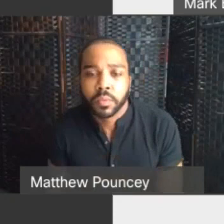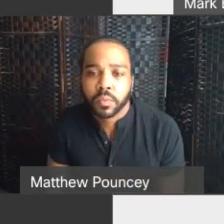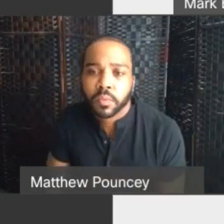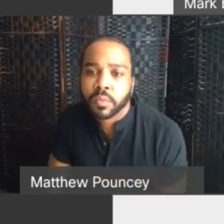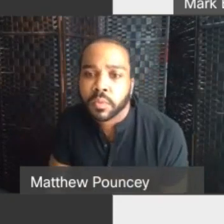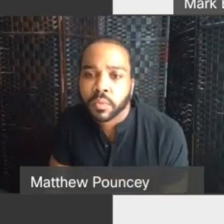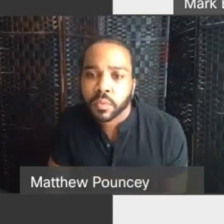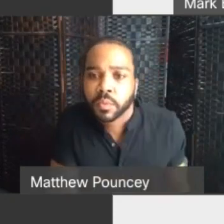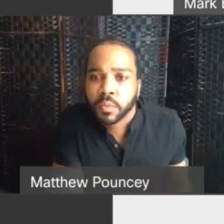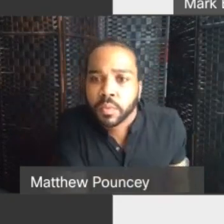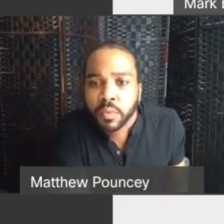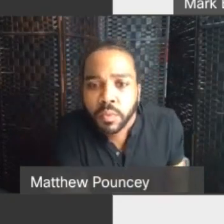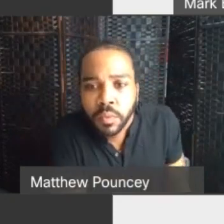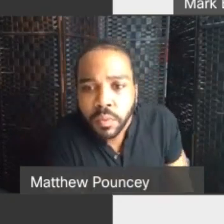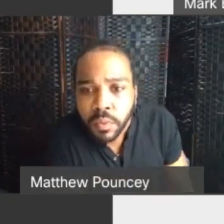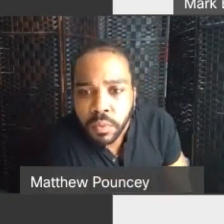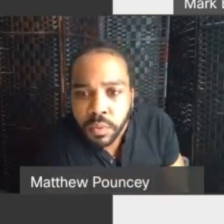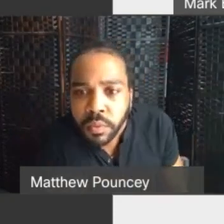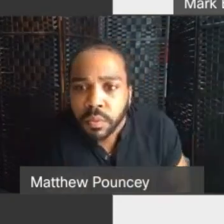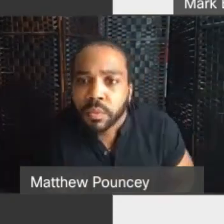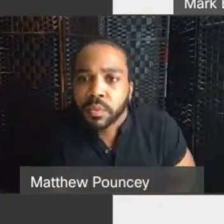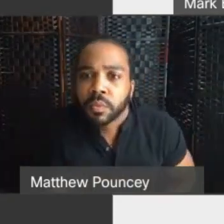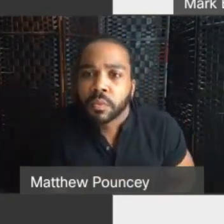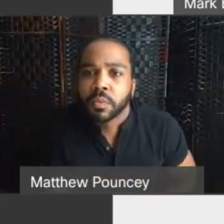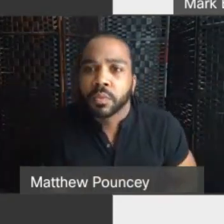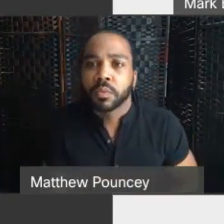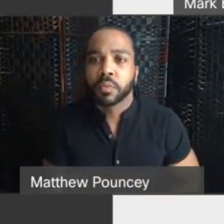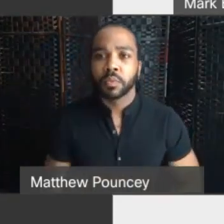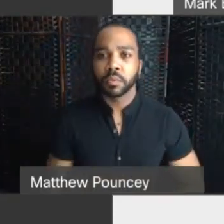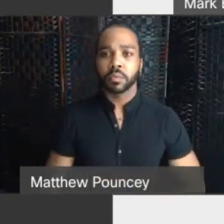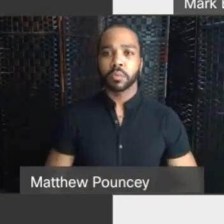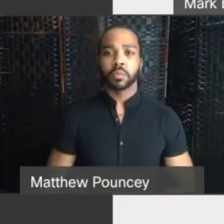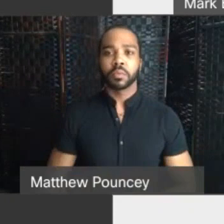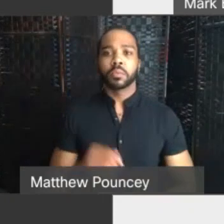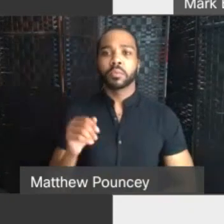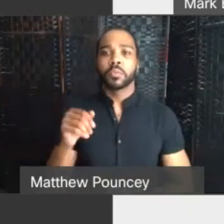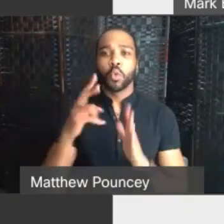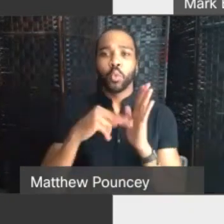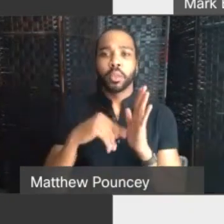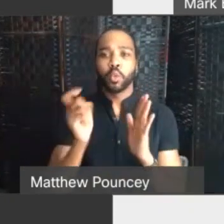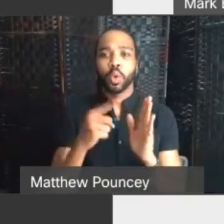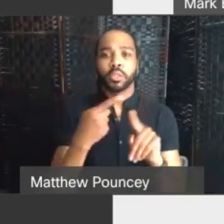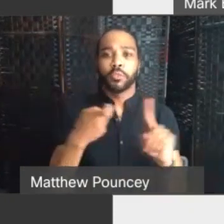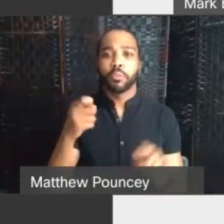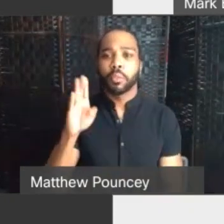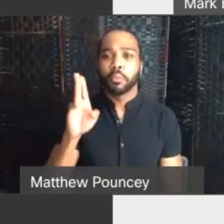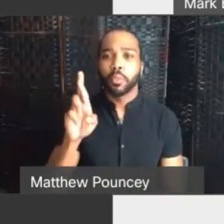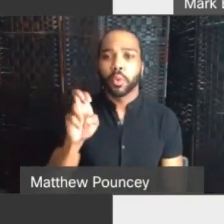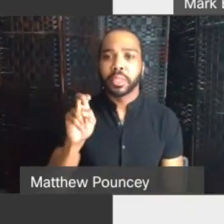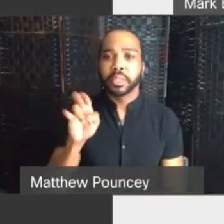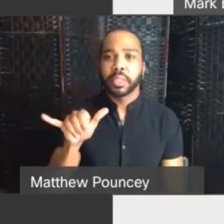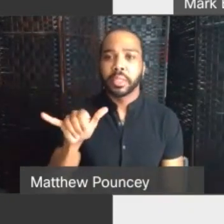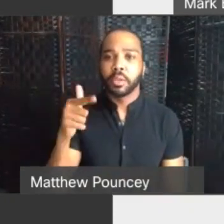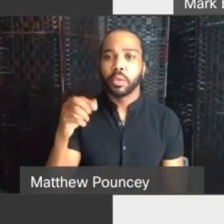Being that there are so many different COVID-related reportings that are being requested of the providers, can we be sent an email with